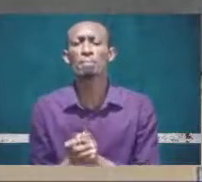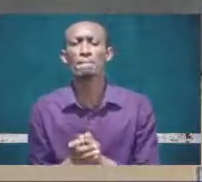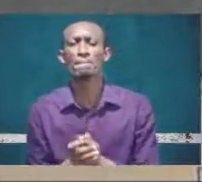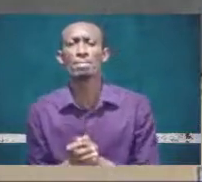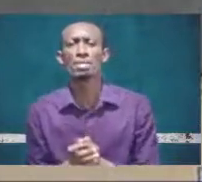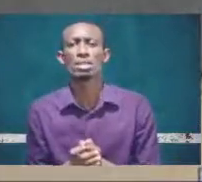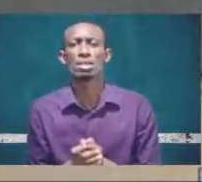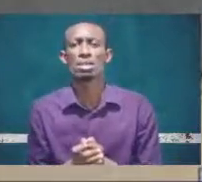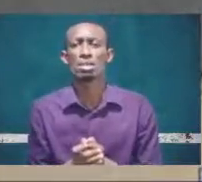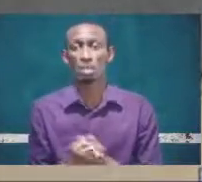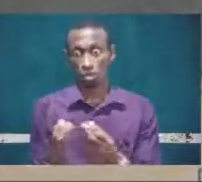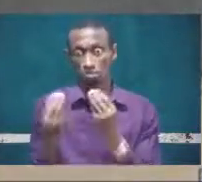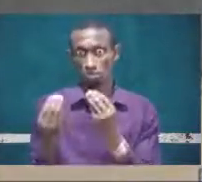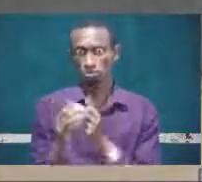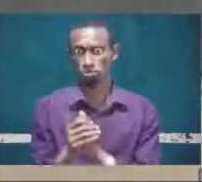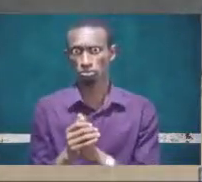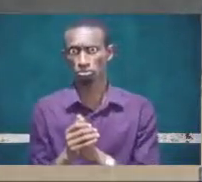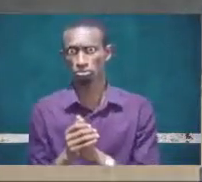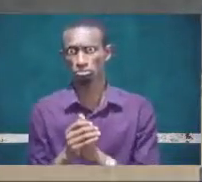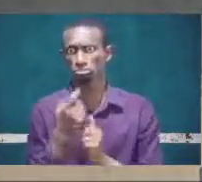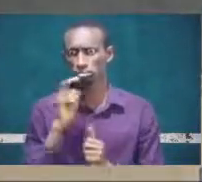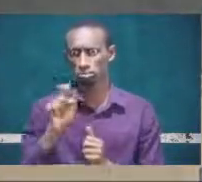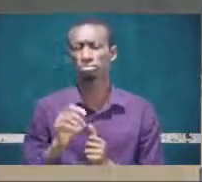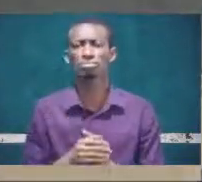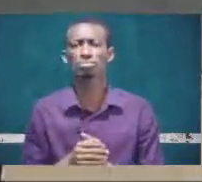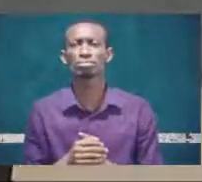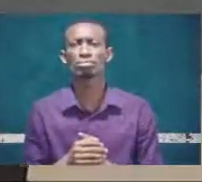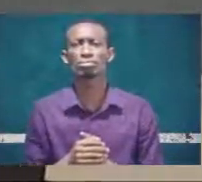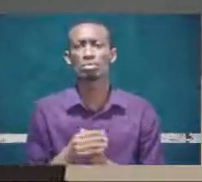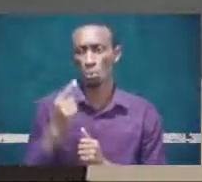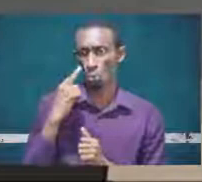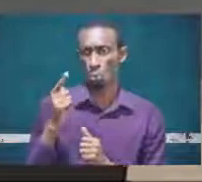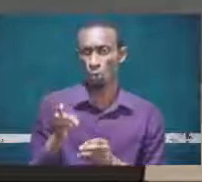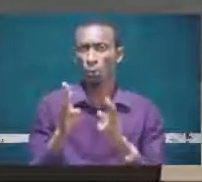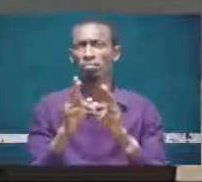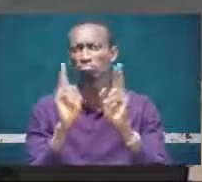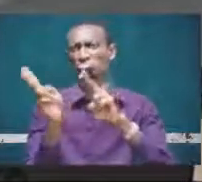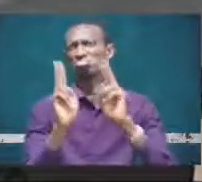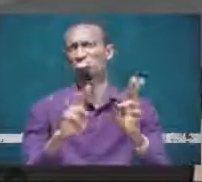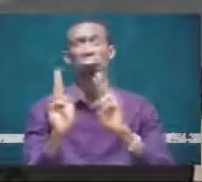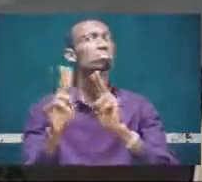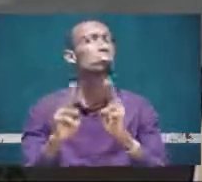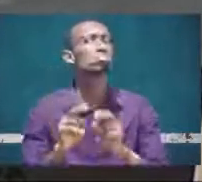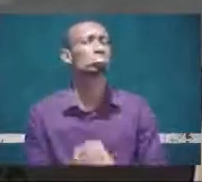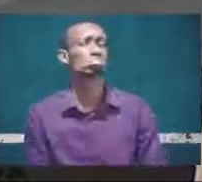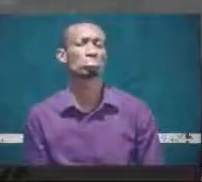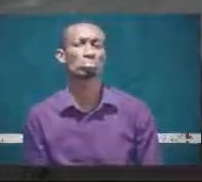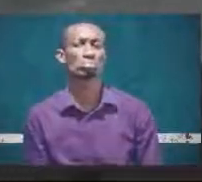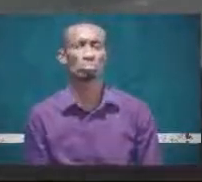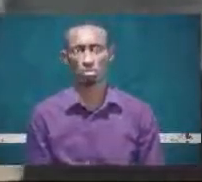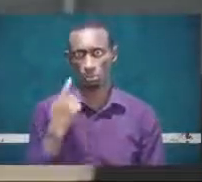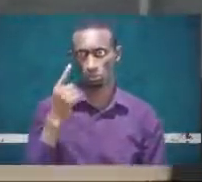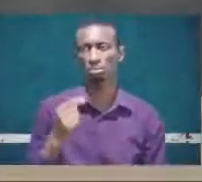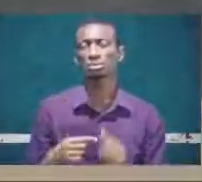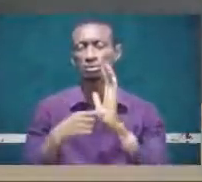necessities. So demand for necessities show the element of abnormality. We have a necessity